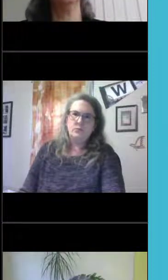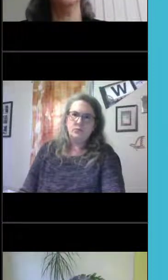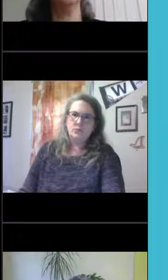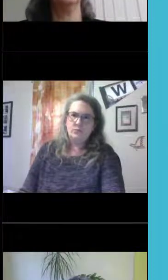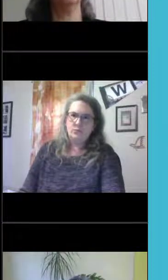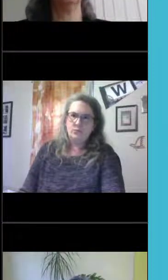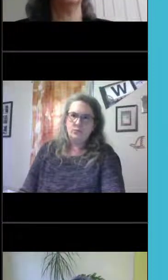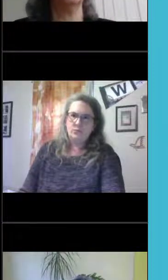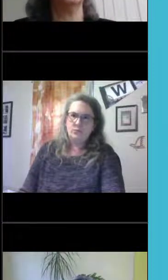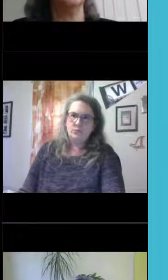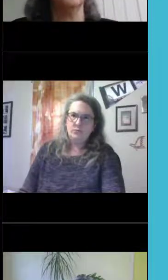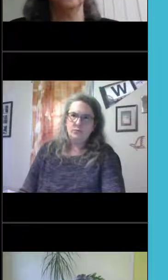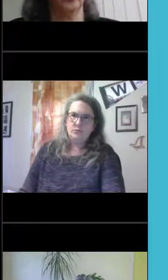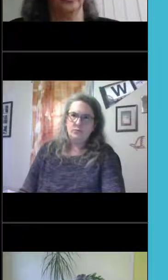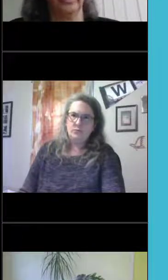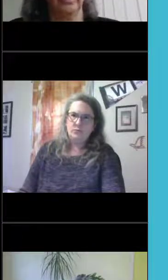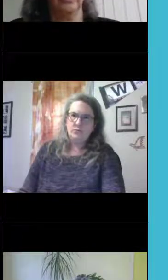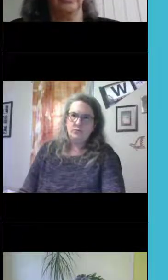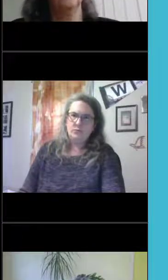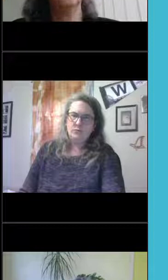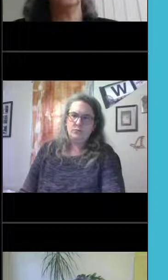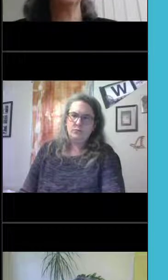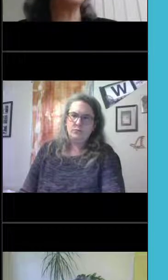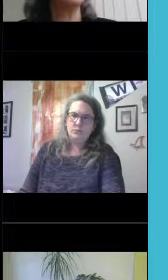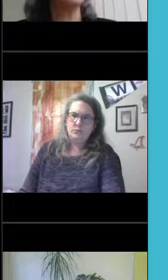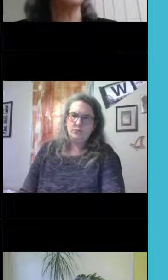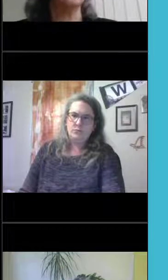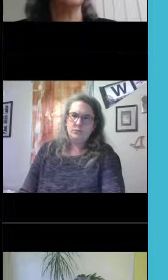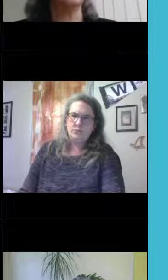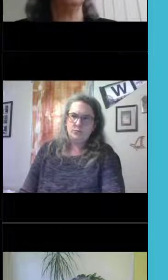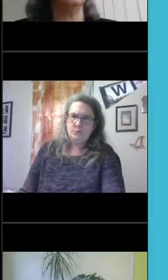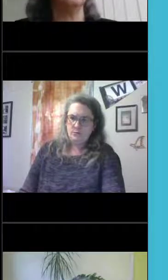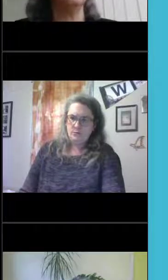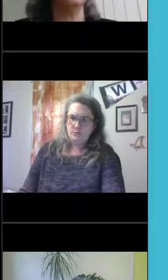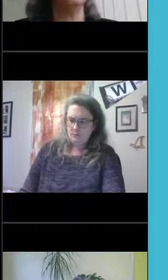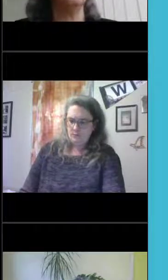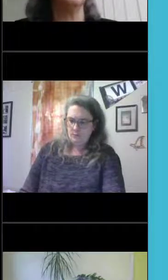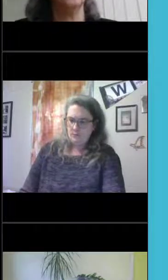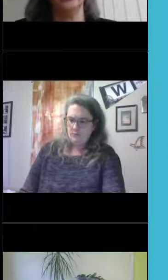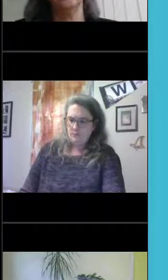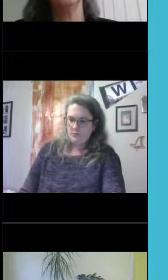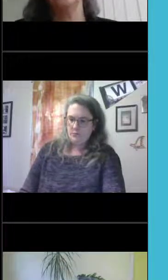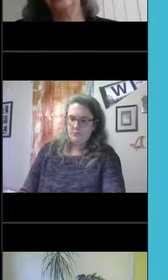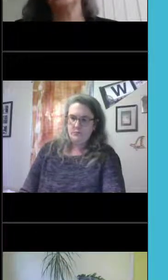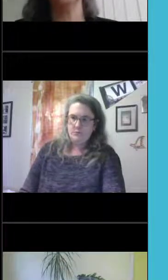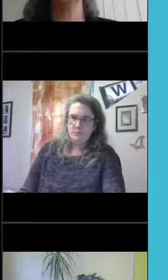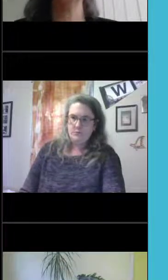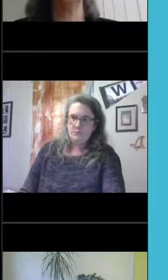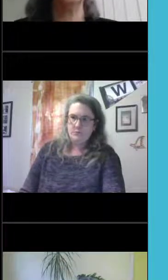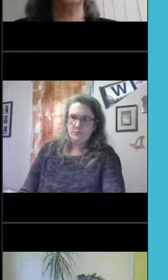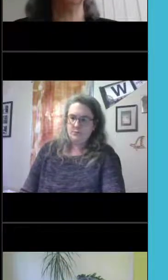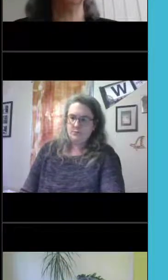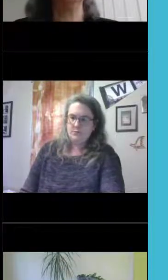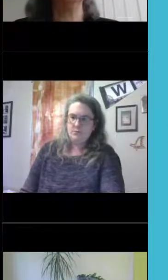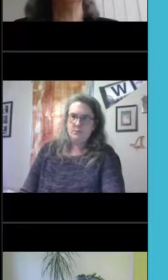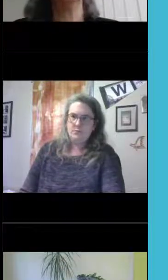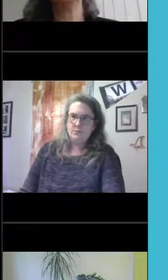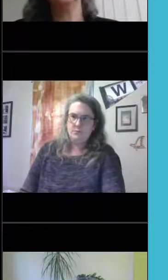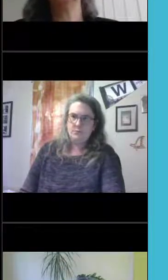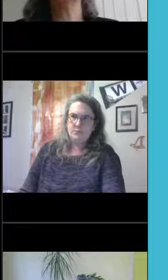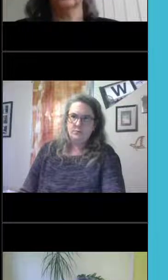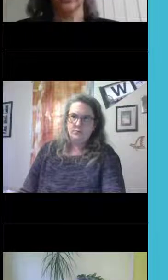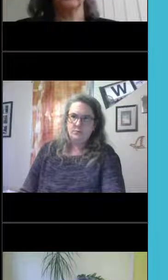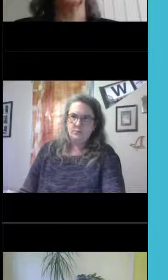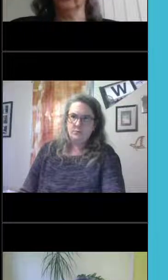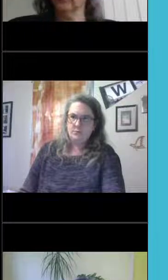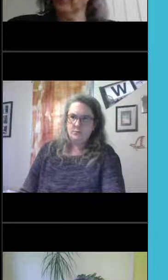that's, a caveat that's important. The reason it's done on the volunteer convenience sample is because, one,